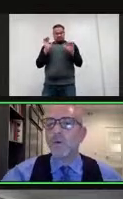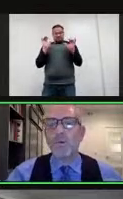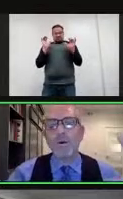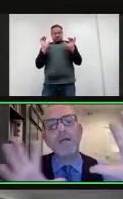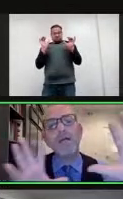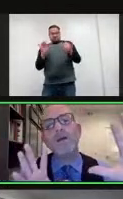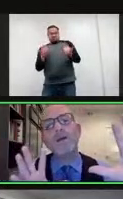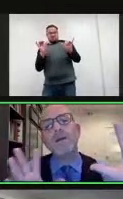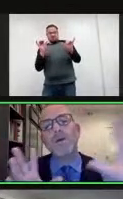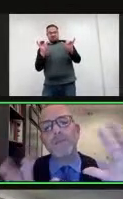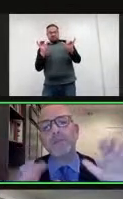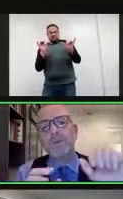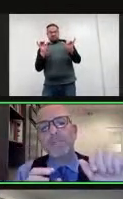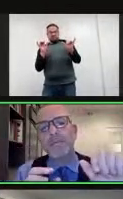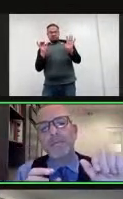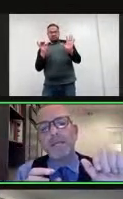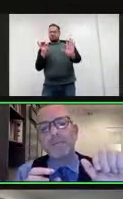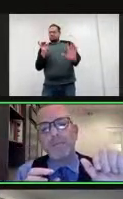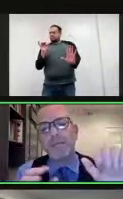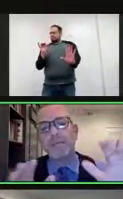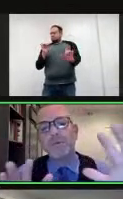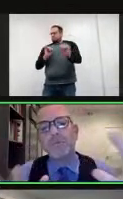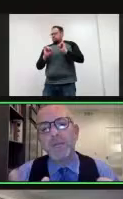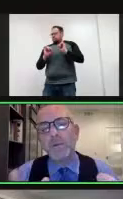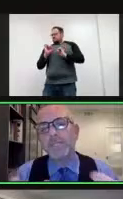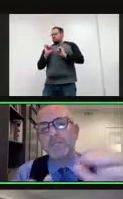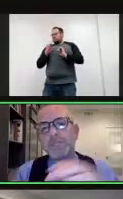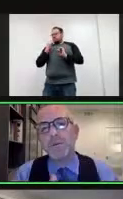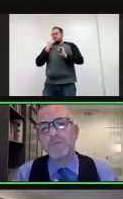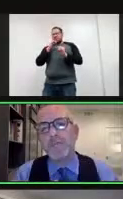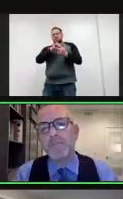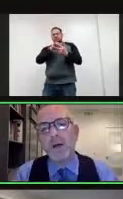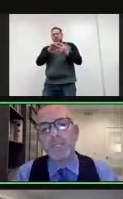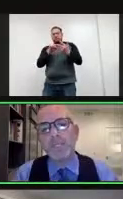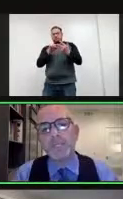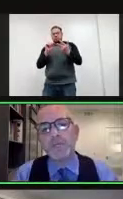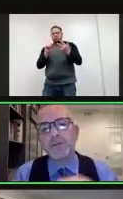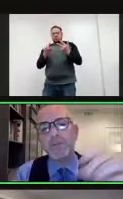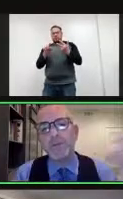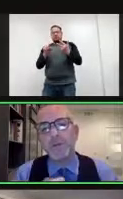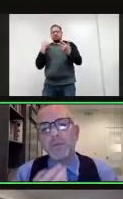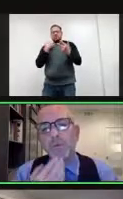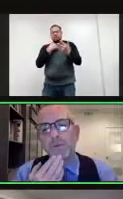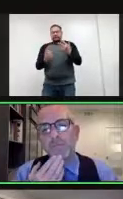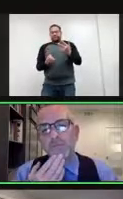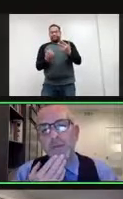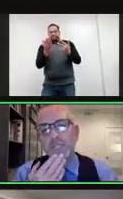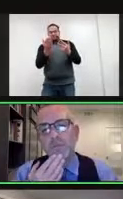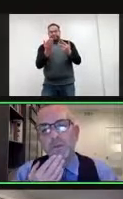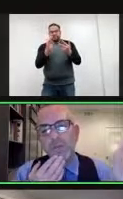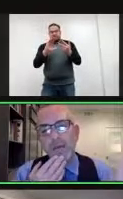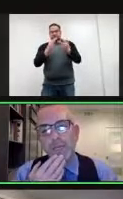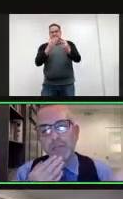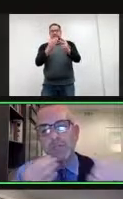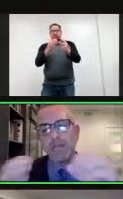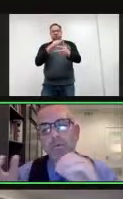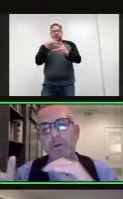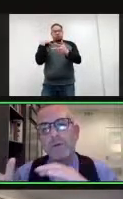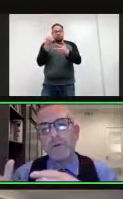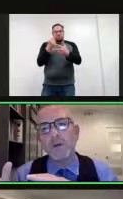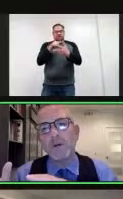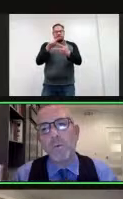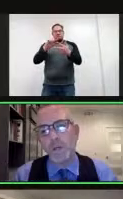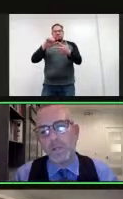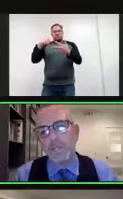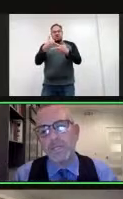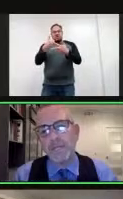So going back to where we said at the beginning, there were three questions that we really posited to your community. What are the strengths? What are the challenges? And what are